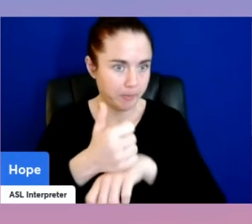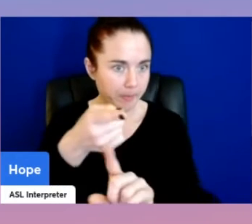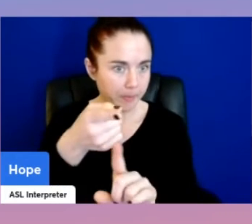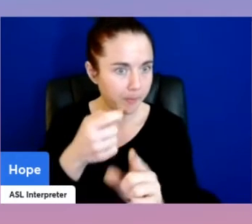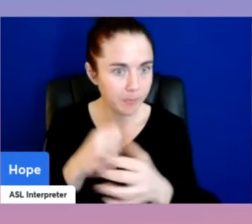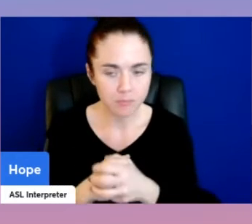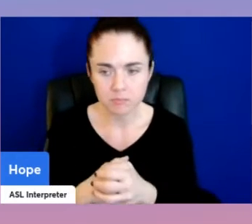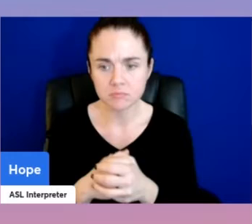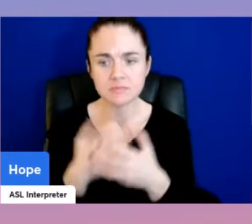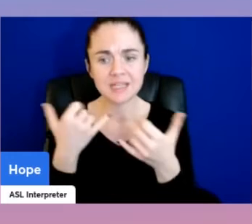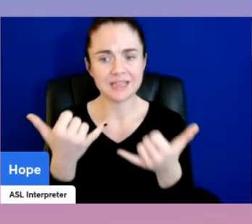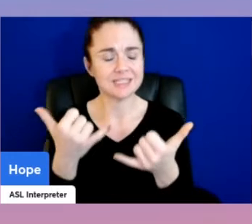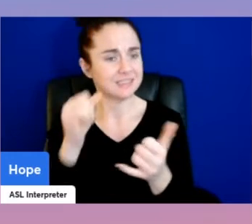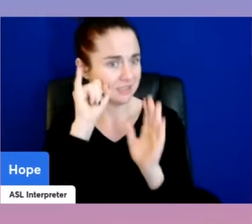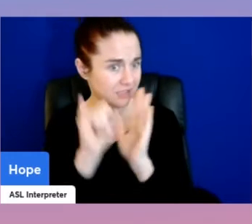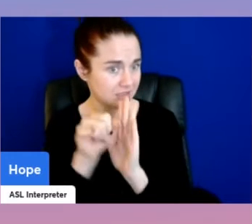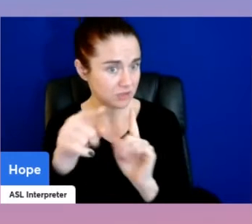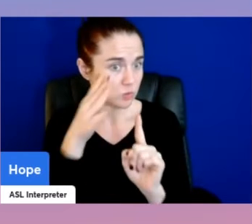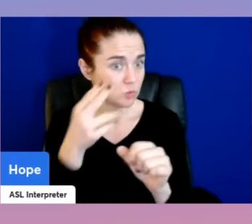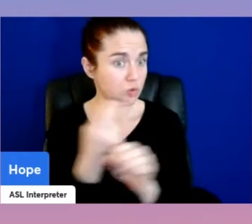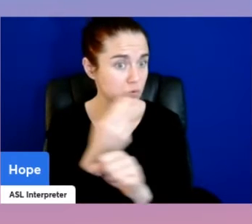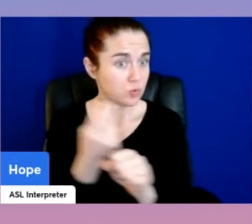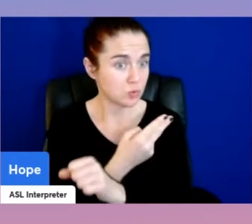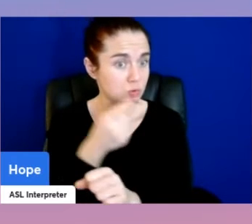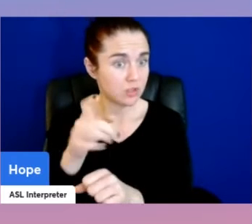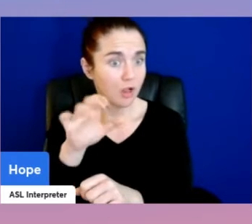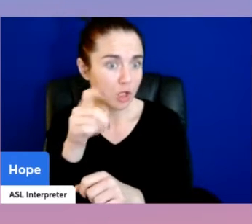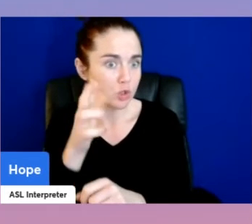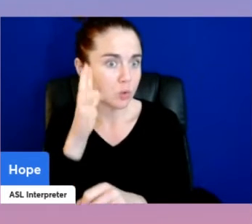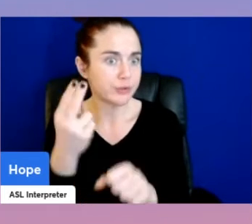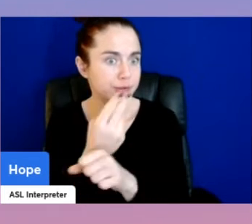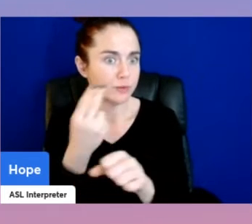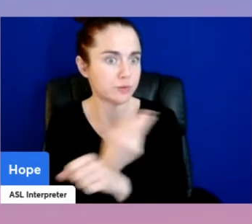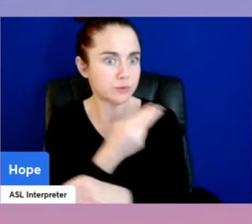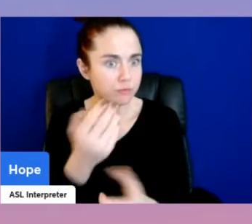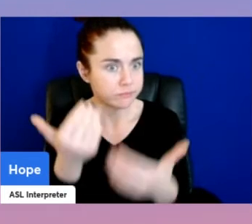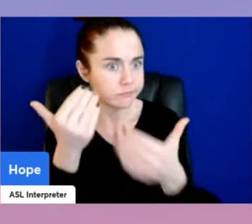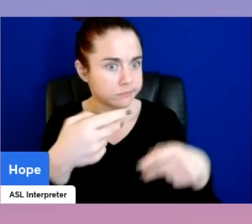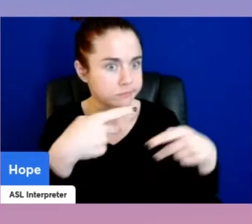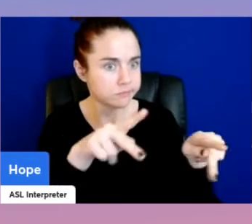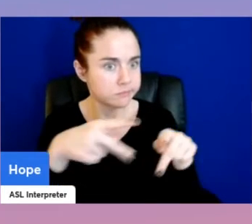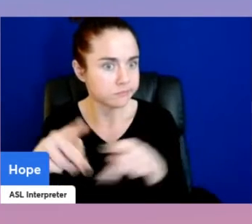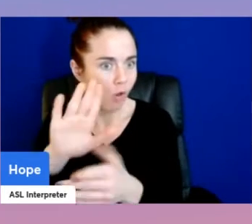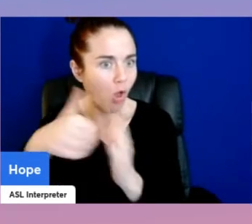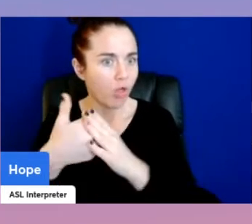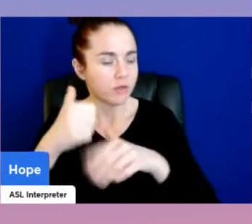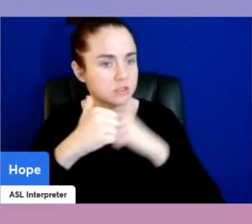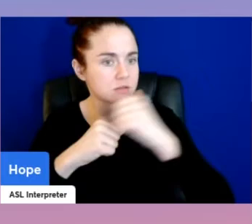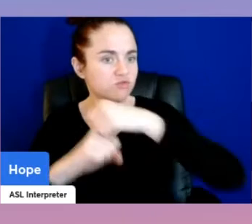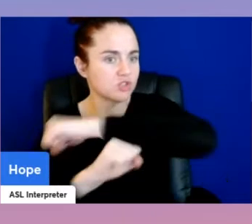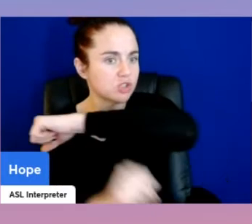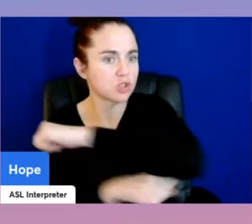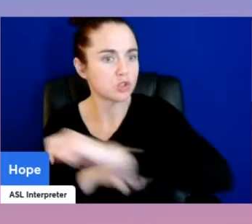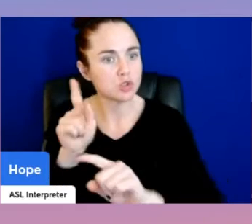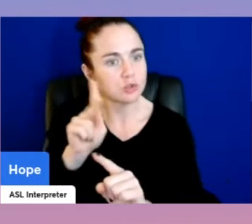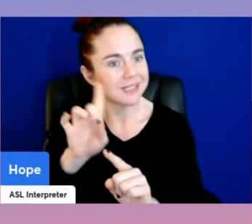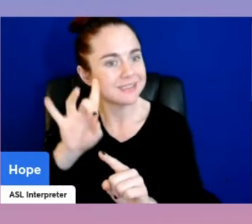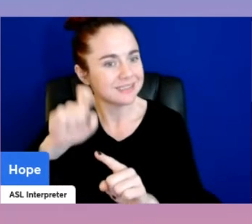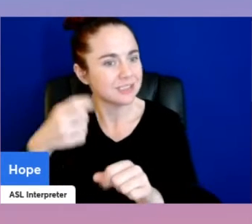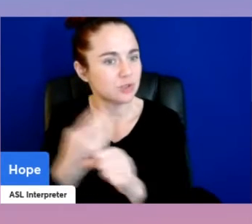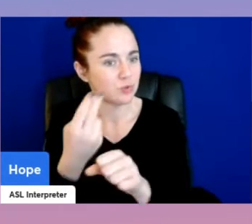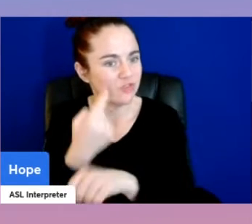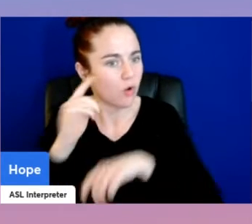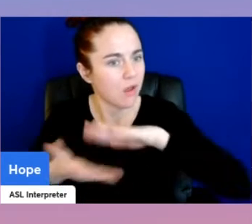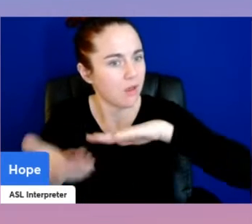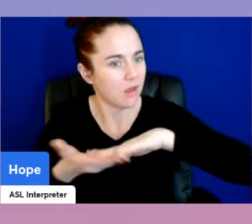This managed identity is going to be used by our cluster to go provision all the underlying infrastructure that Kubernetes needs to operate on. So a